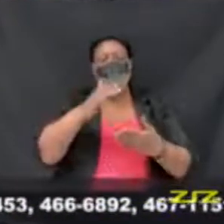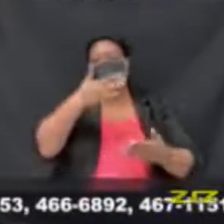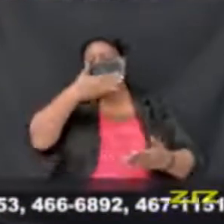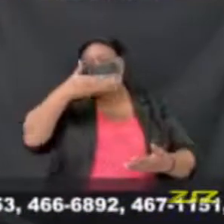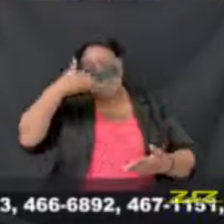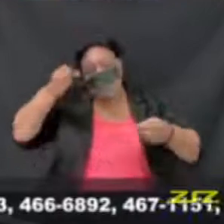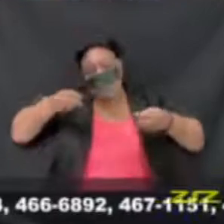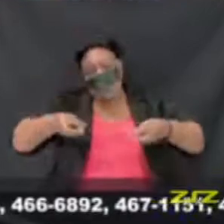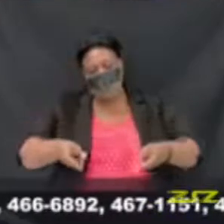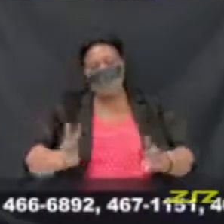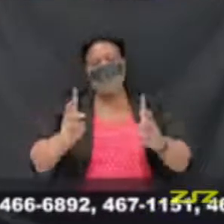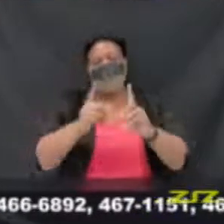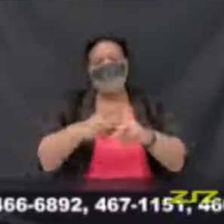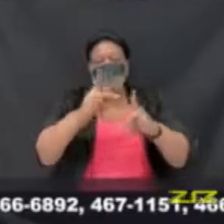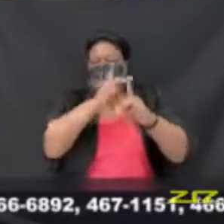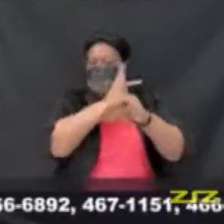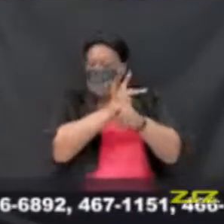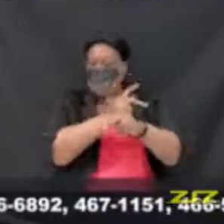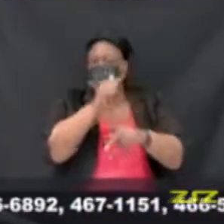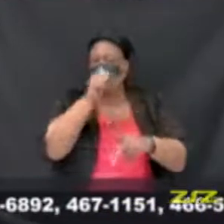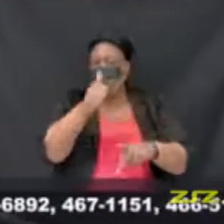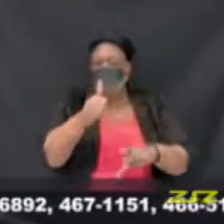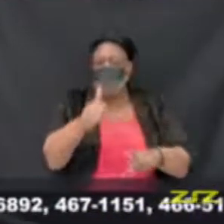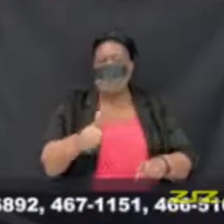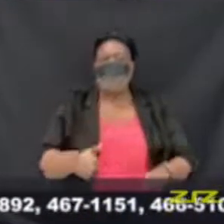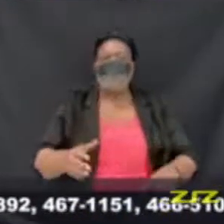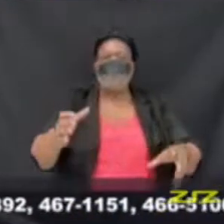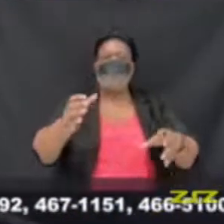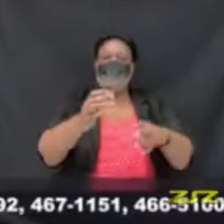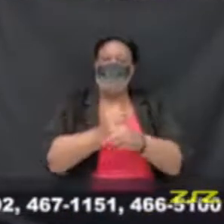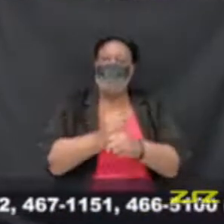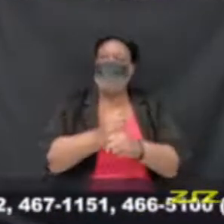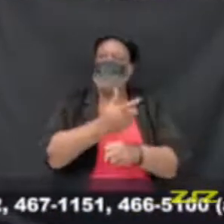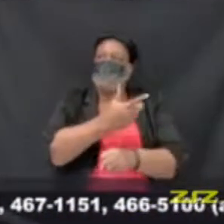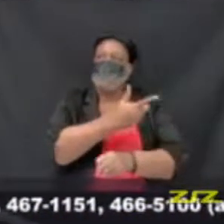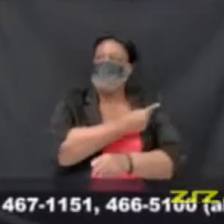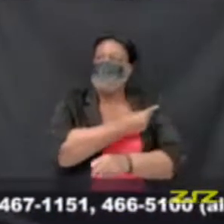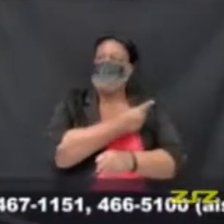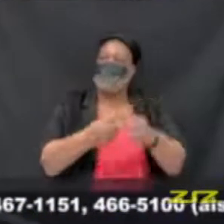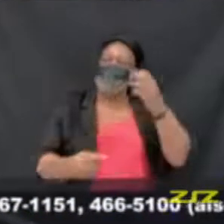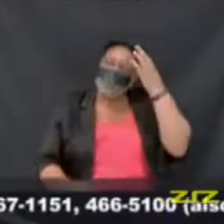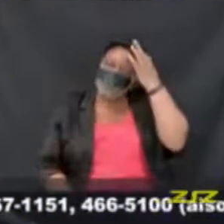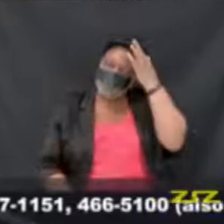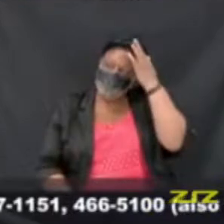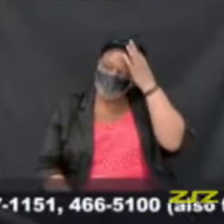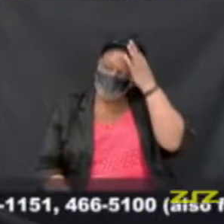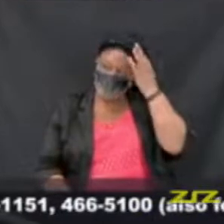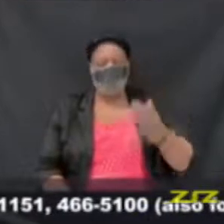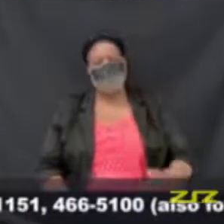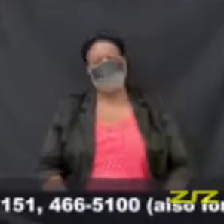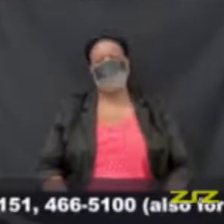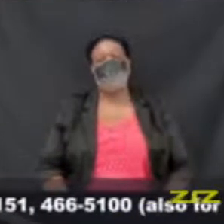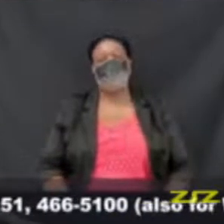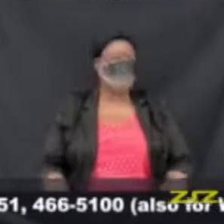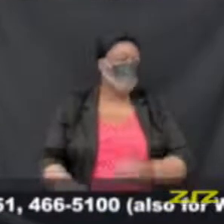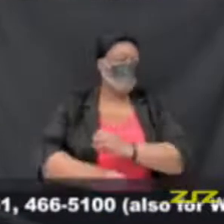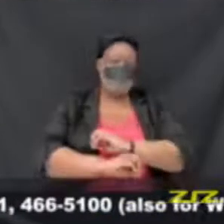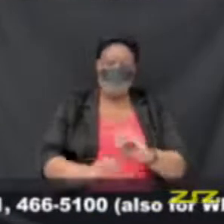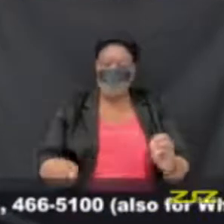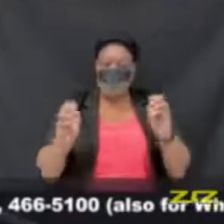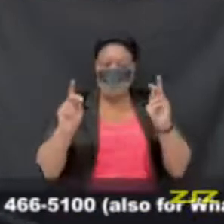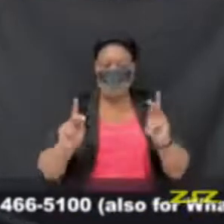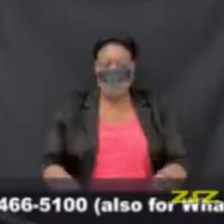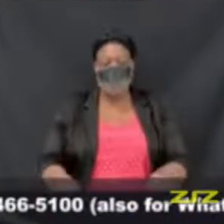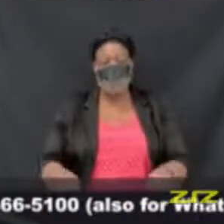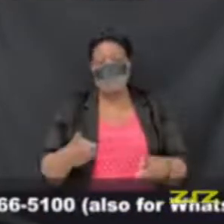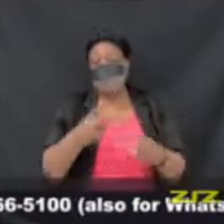adopting the non-pharmaceuticals, is getting vaccinated. We have also said that no one is safe until everyone is safe,